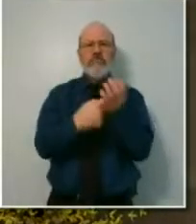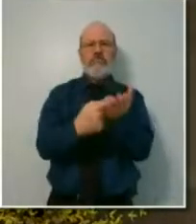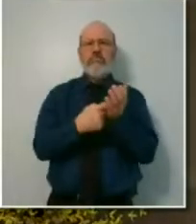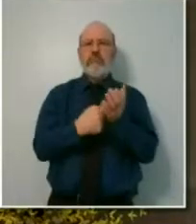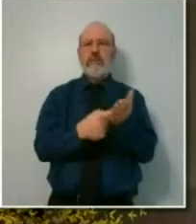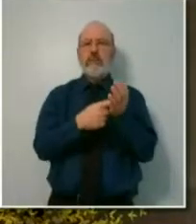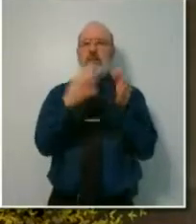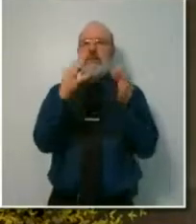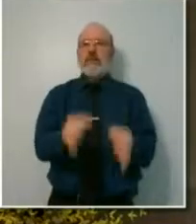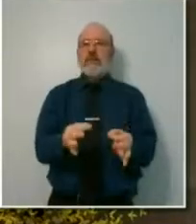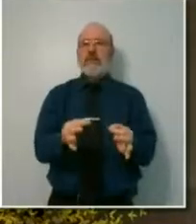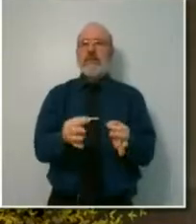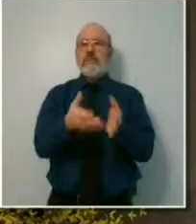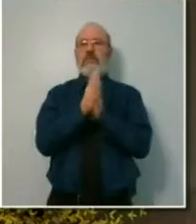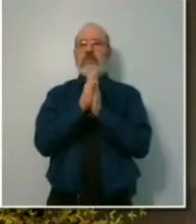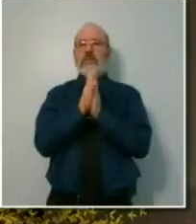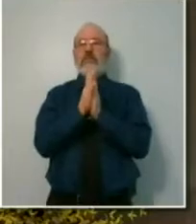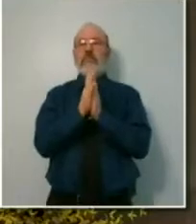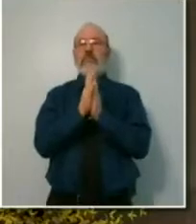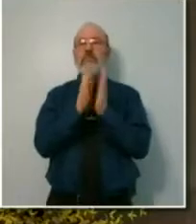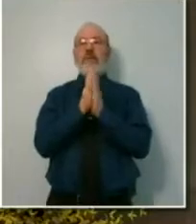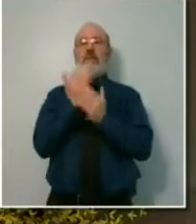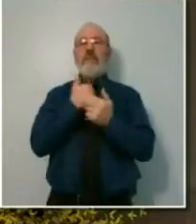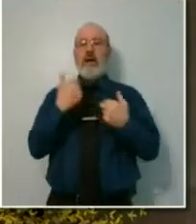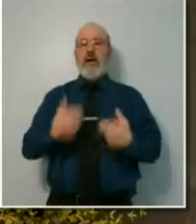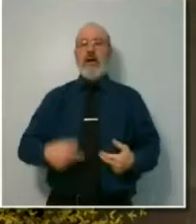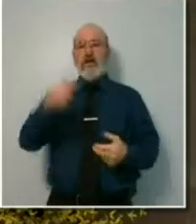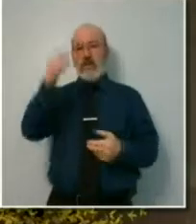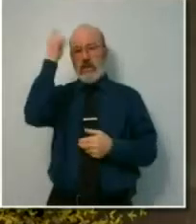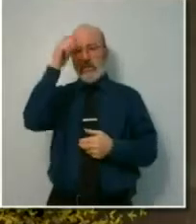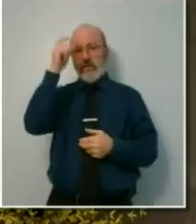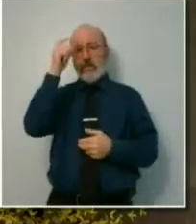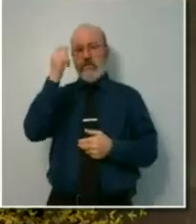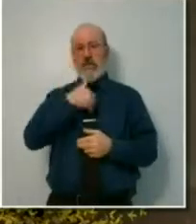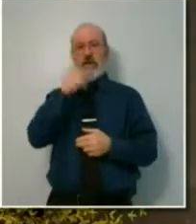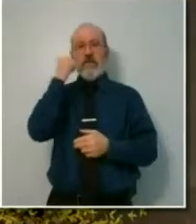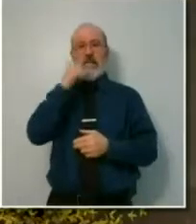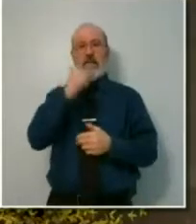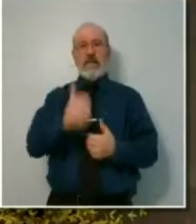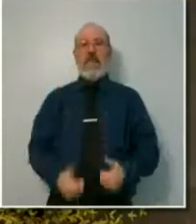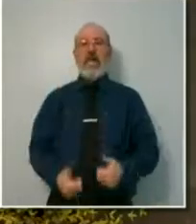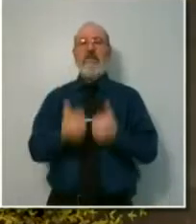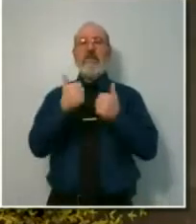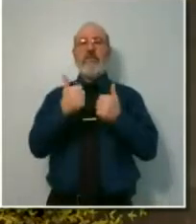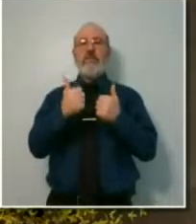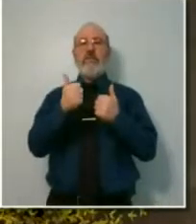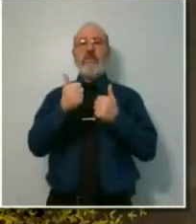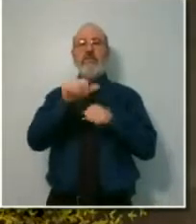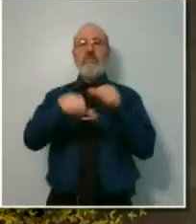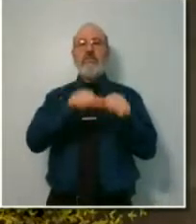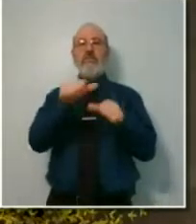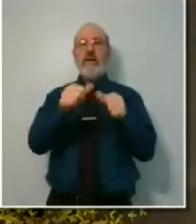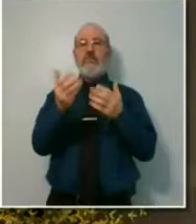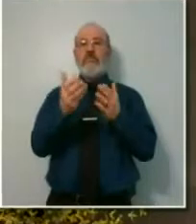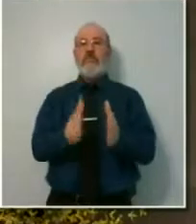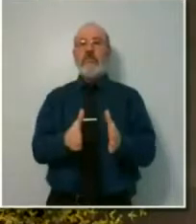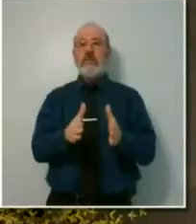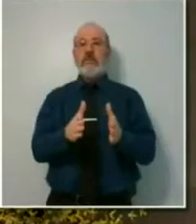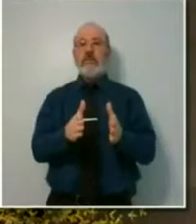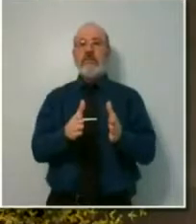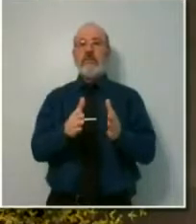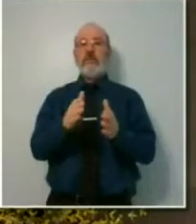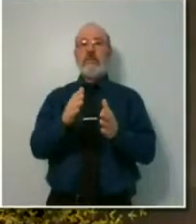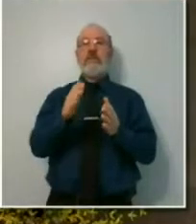and we ask that you would pray for our health and wisdom in our daily lives. Your fellow servants, Thomas and